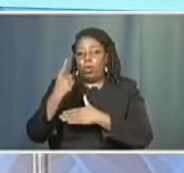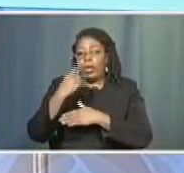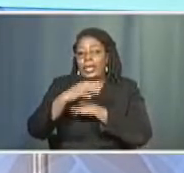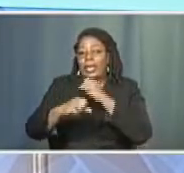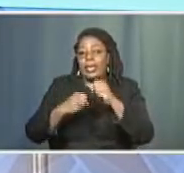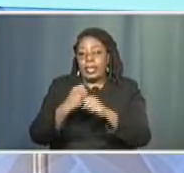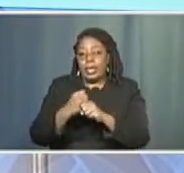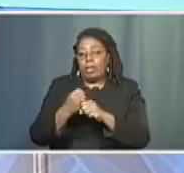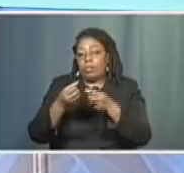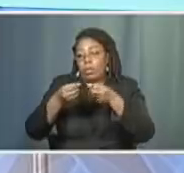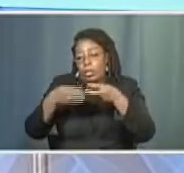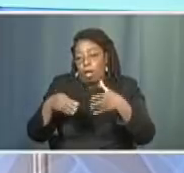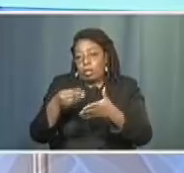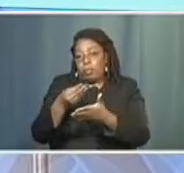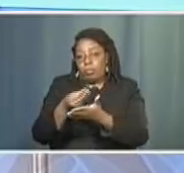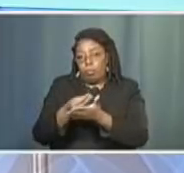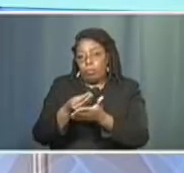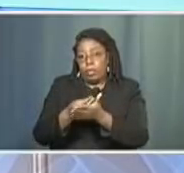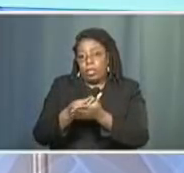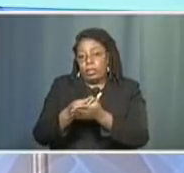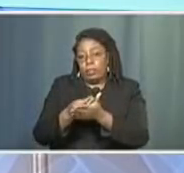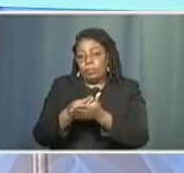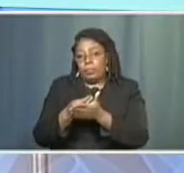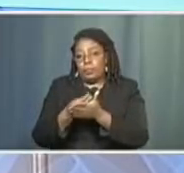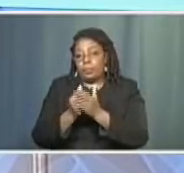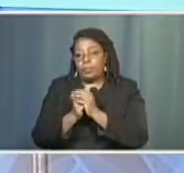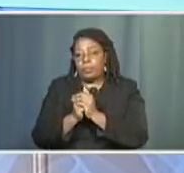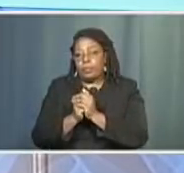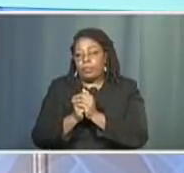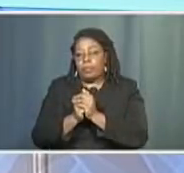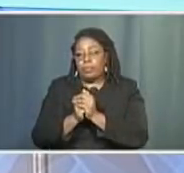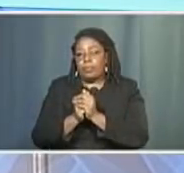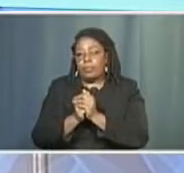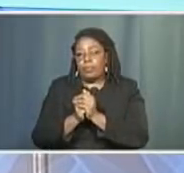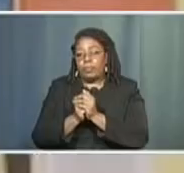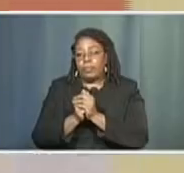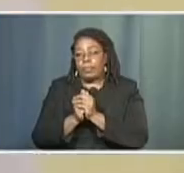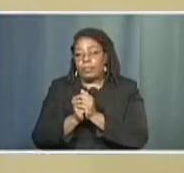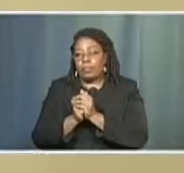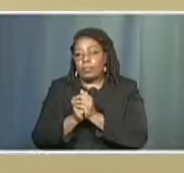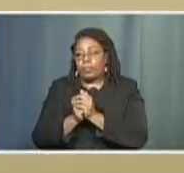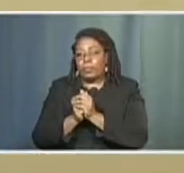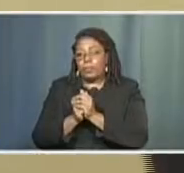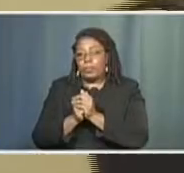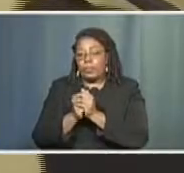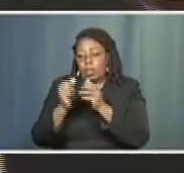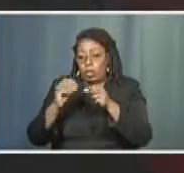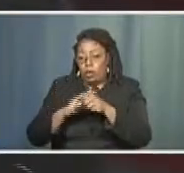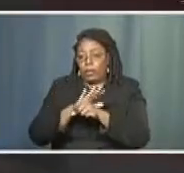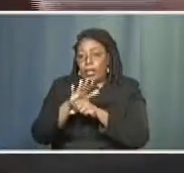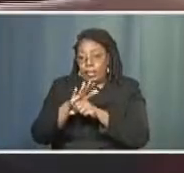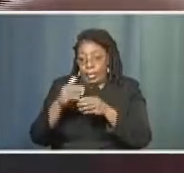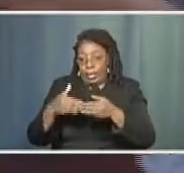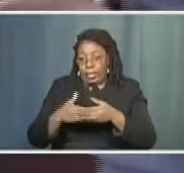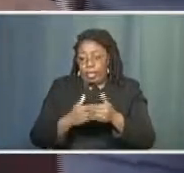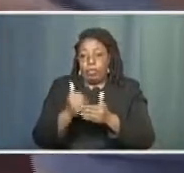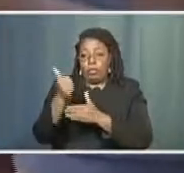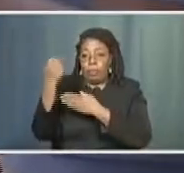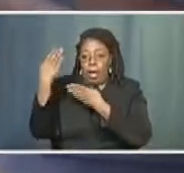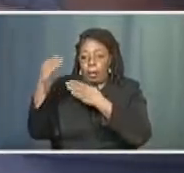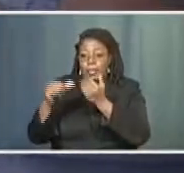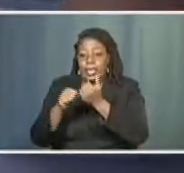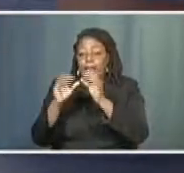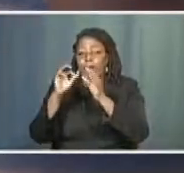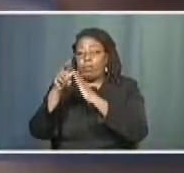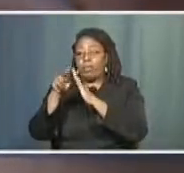the proceeds of a major fundraiser. Crystal Darling has the story. COVID-19 leaving officials of the Bahamas